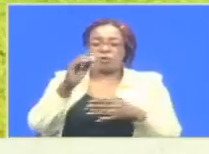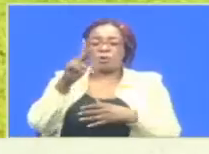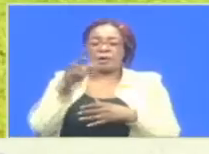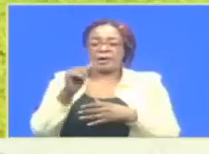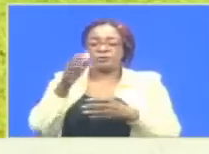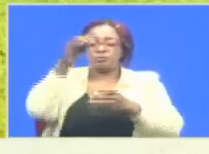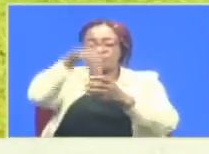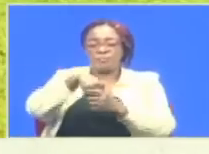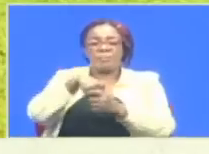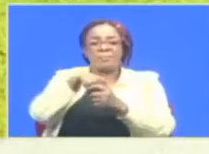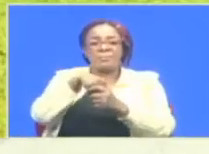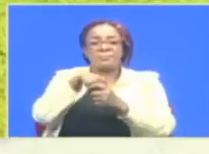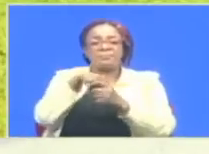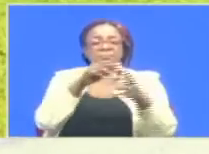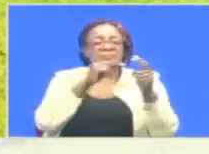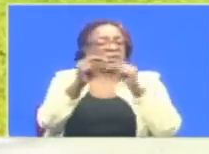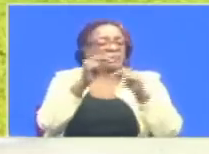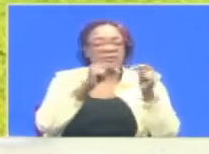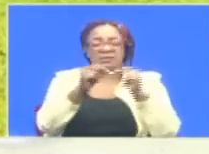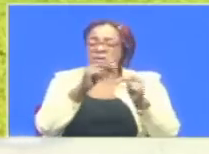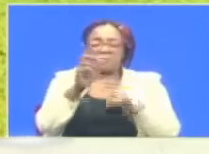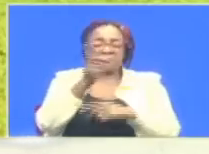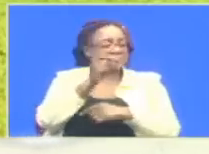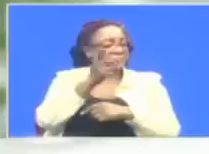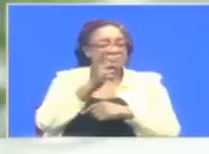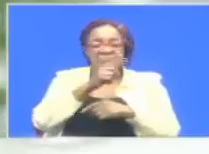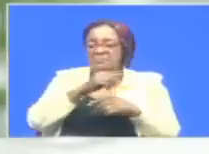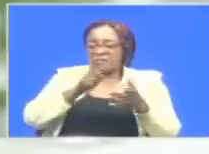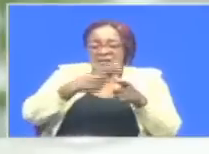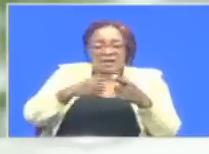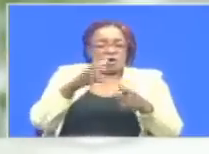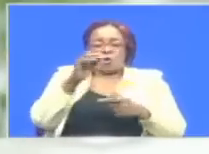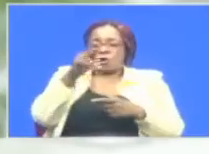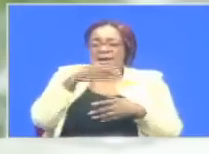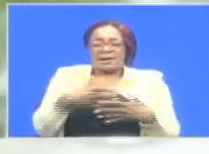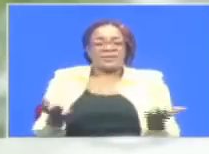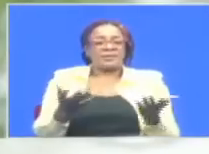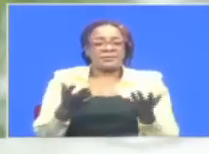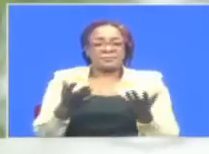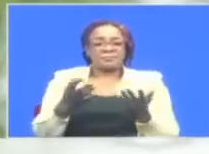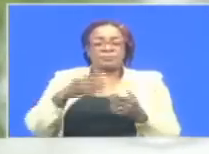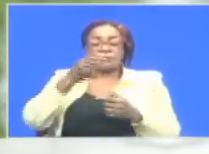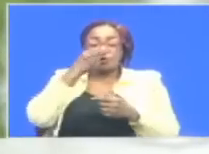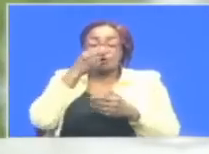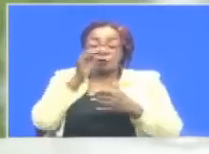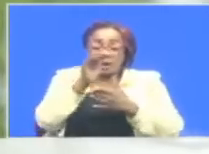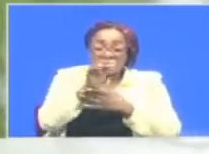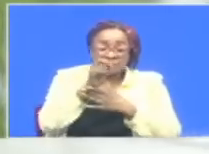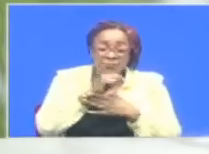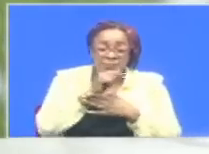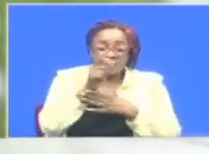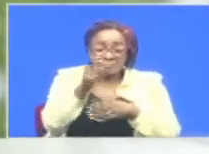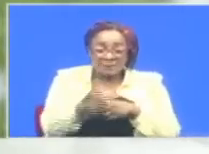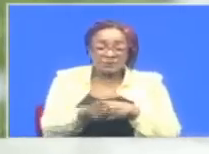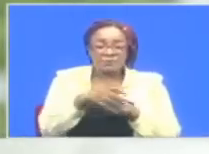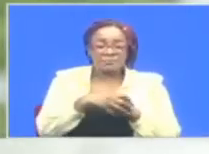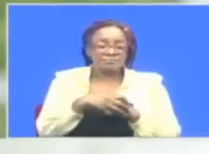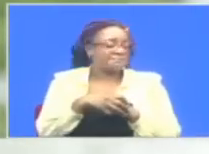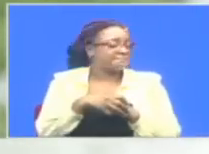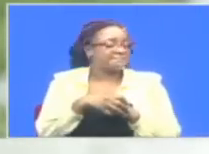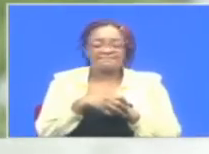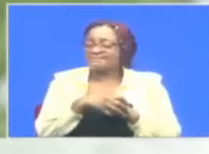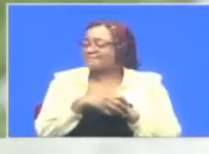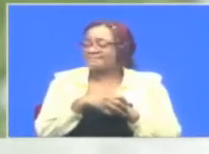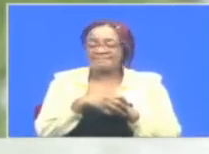engage in negotiations on your own. Then you cease being OKA. Has William Ruto reached out to you personally? No, he